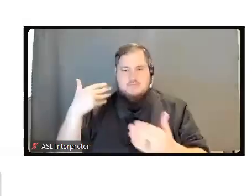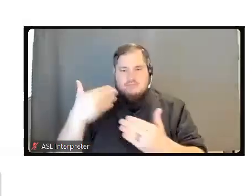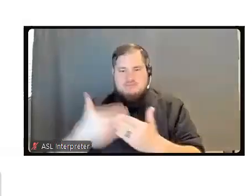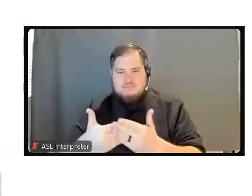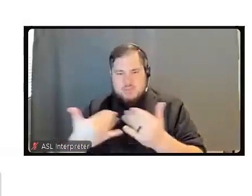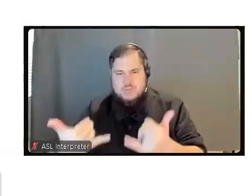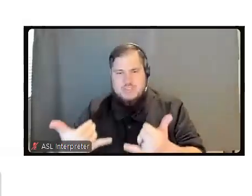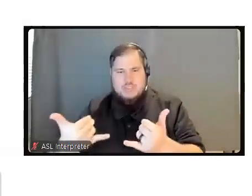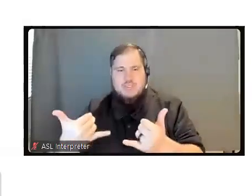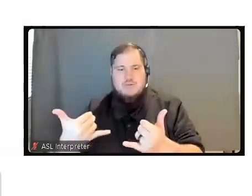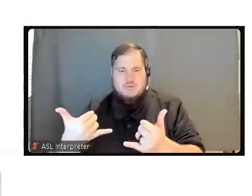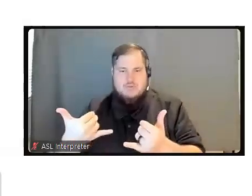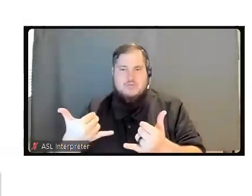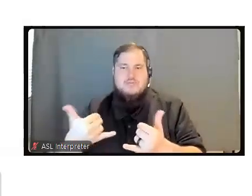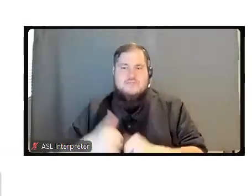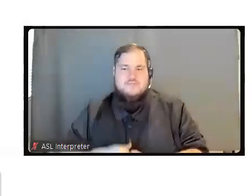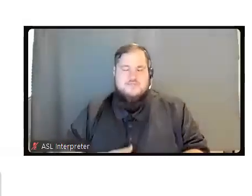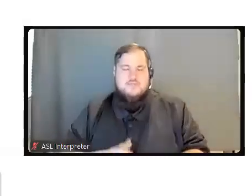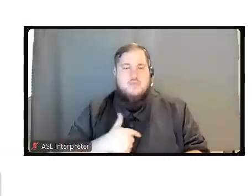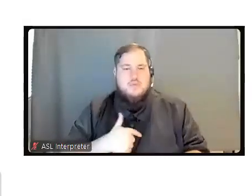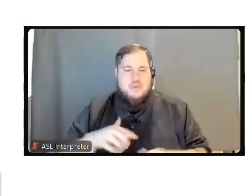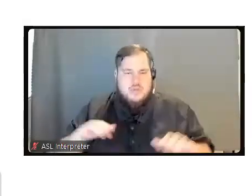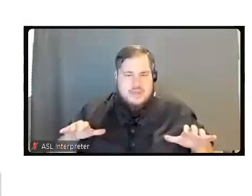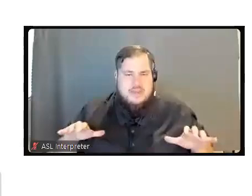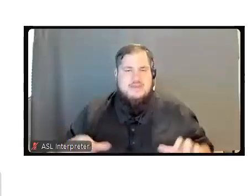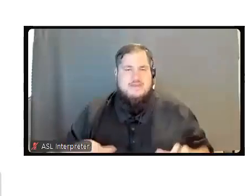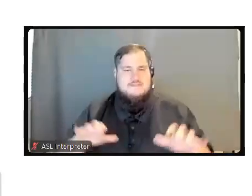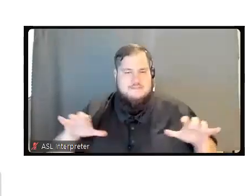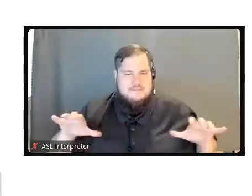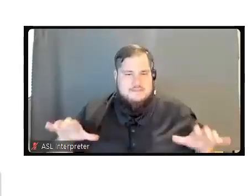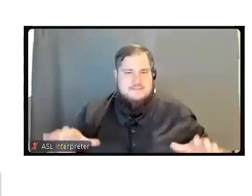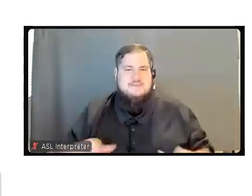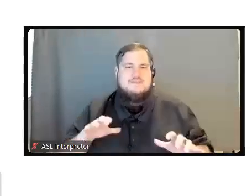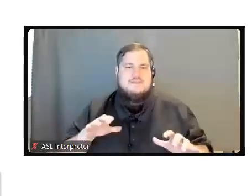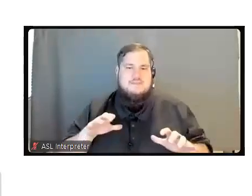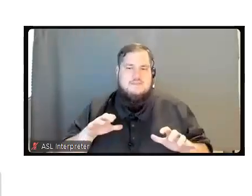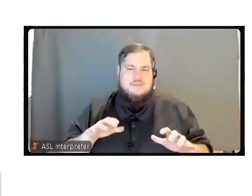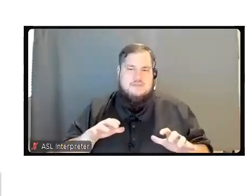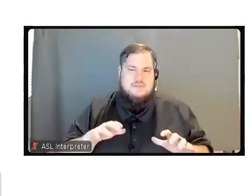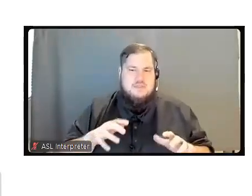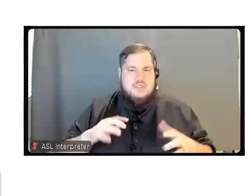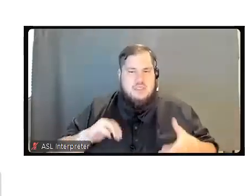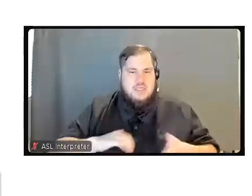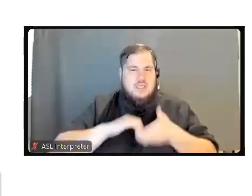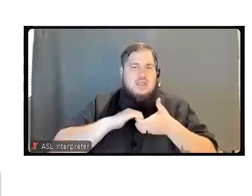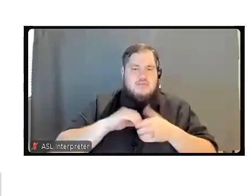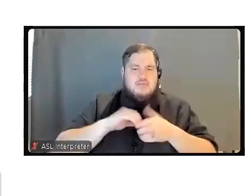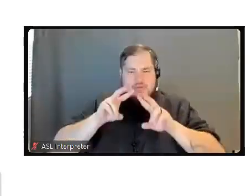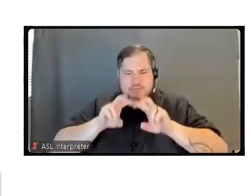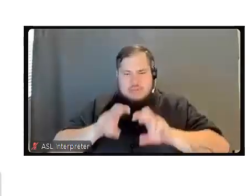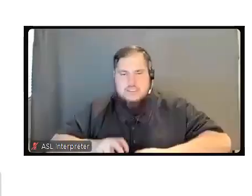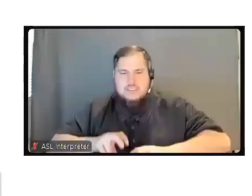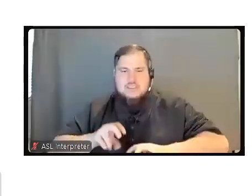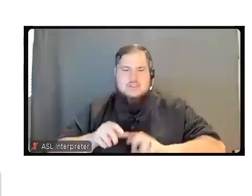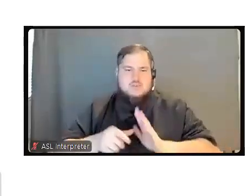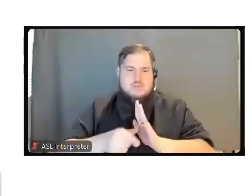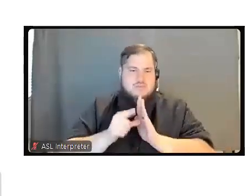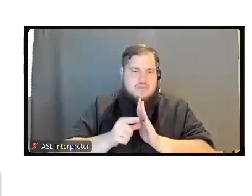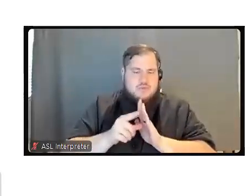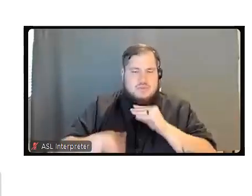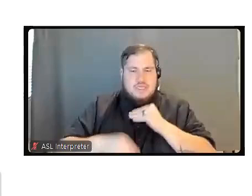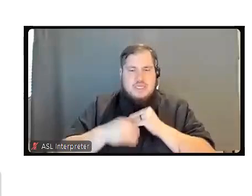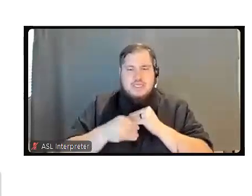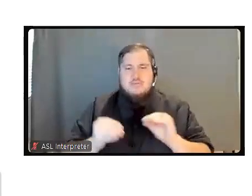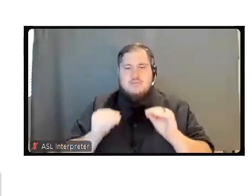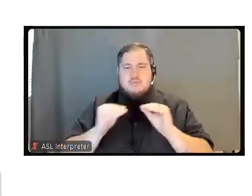And we are actively going through comprehensive and collaborative analysis and review to add additional metrics,